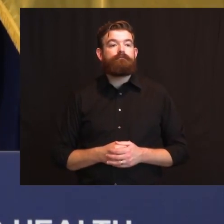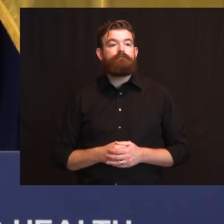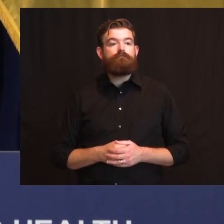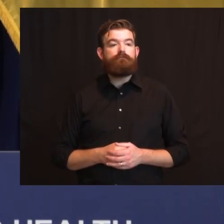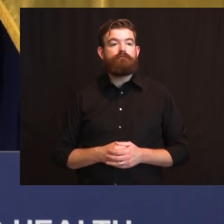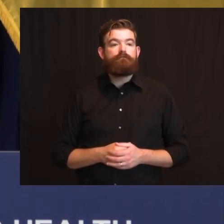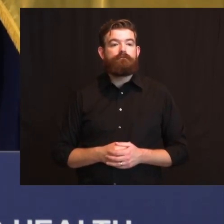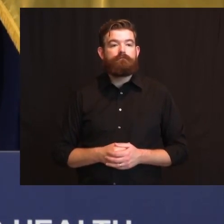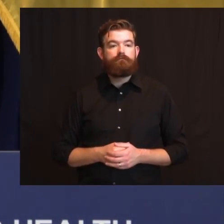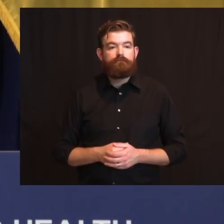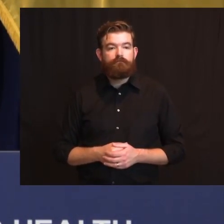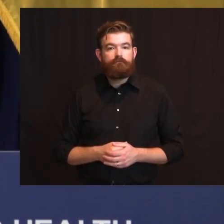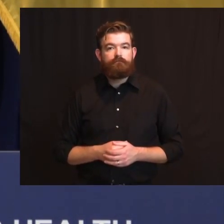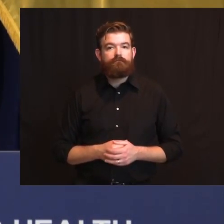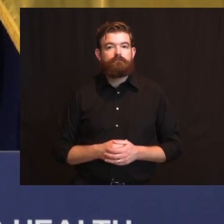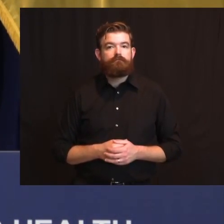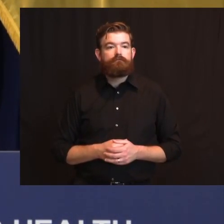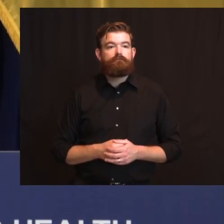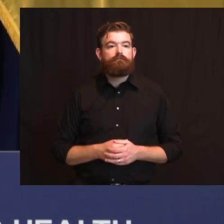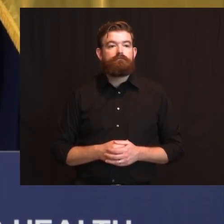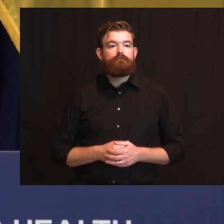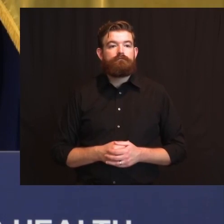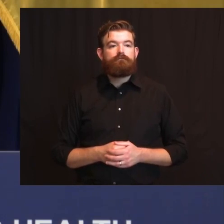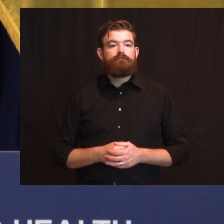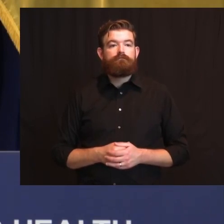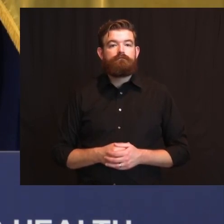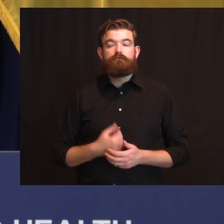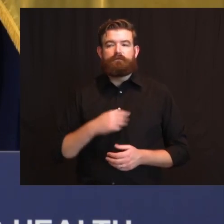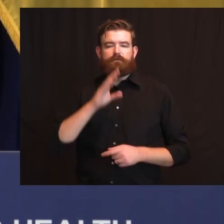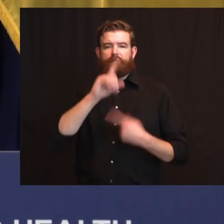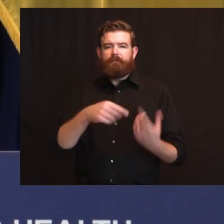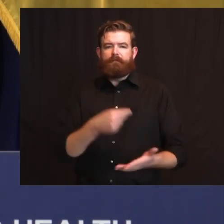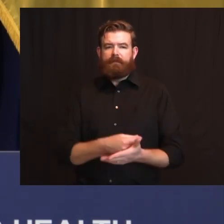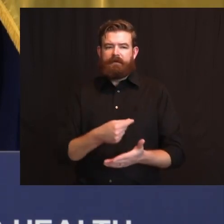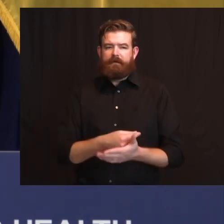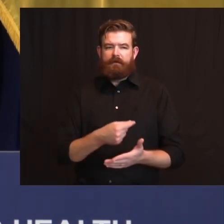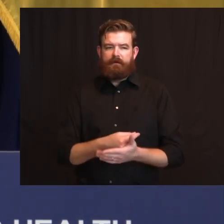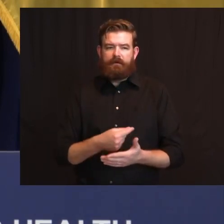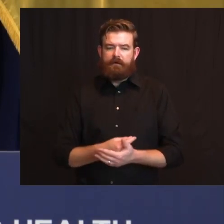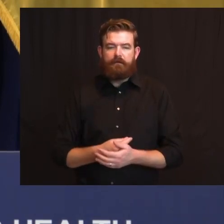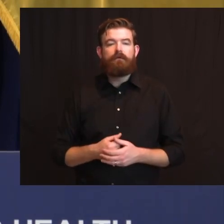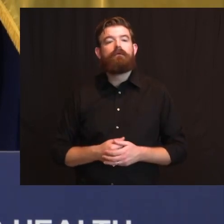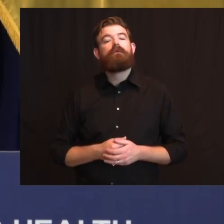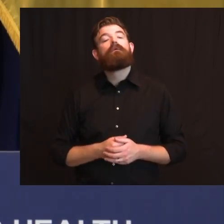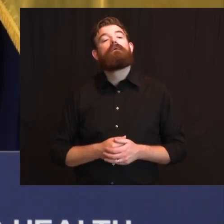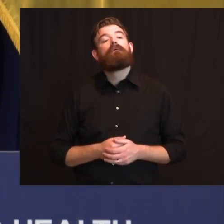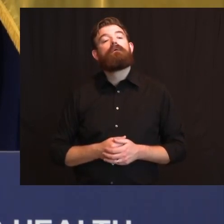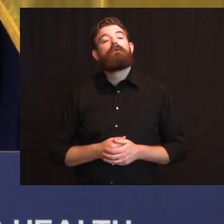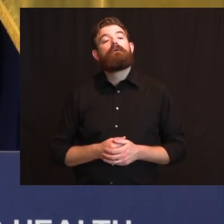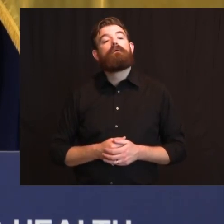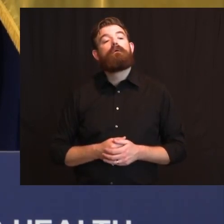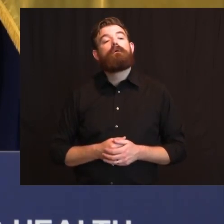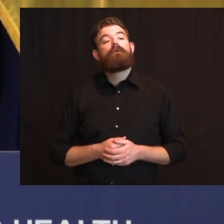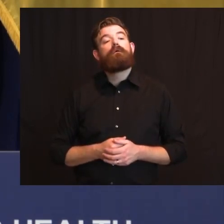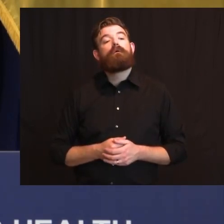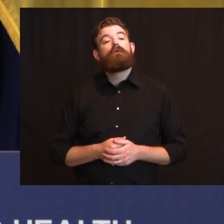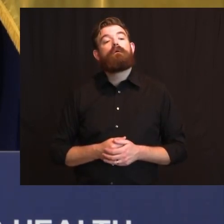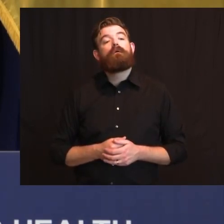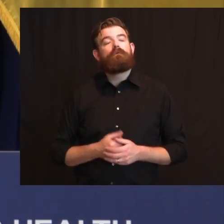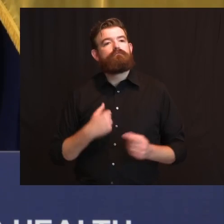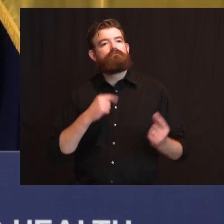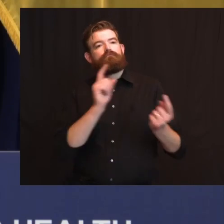is, by the way, less money than it is a statement, although it does cost money. I had the honor with CISA, Maplewood's own CISA, last night